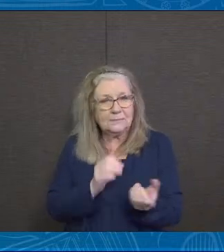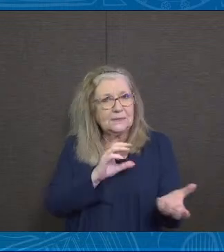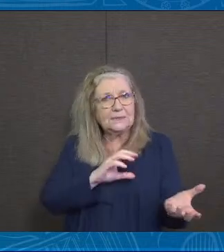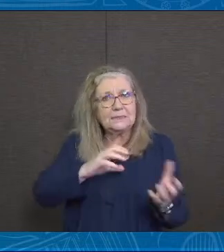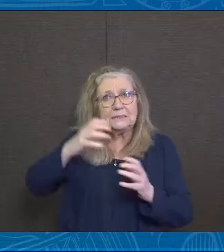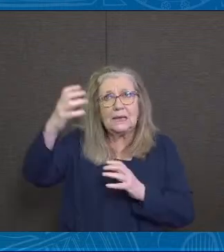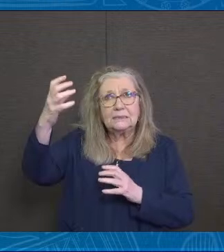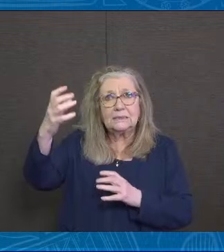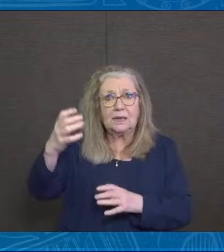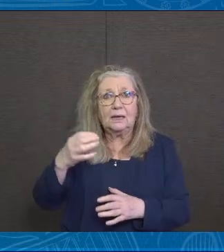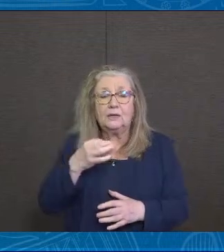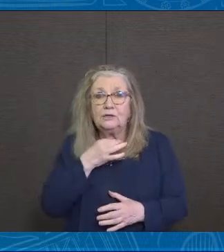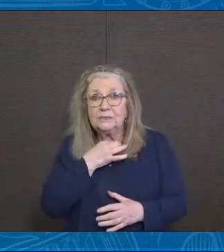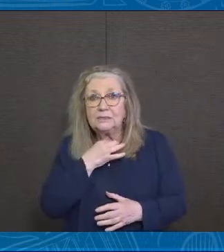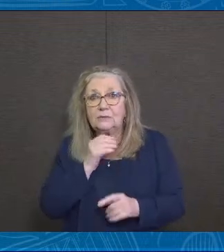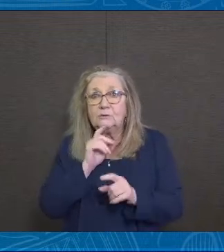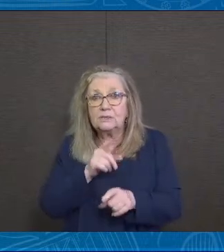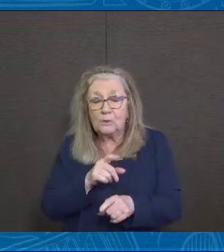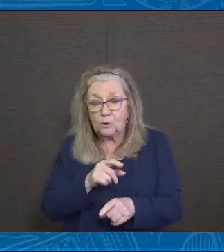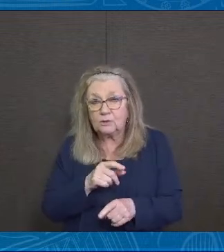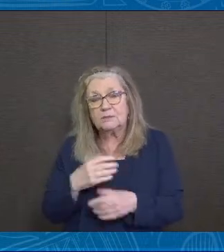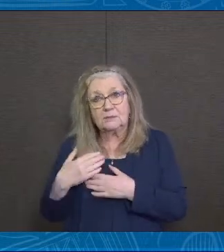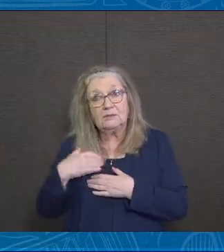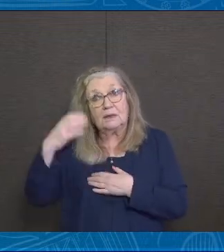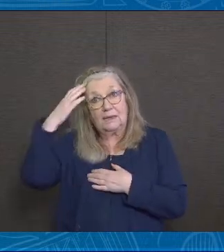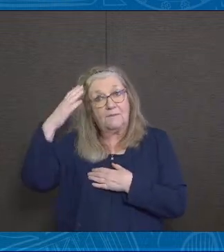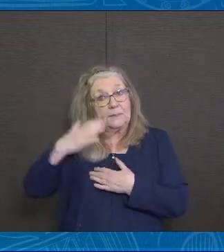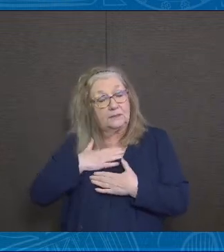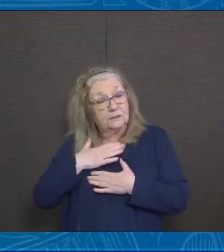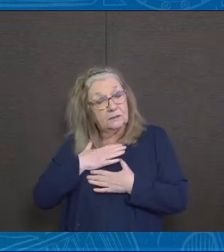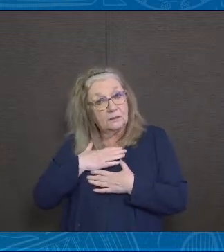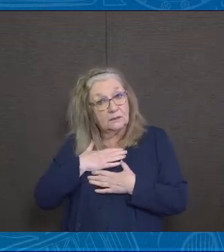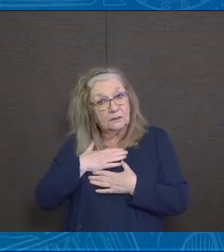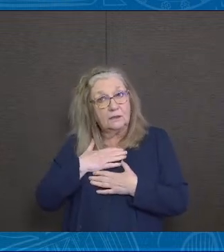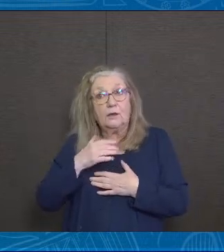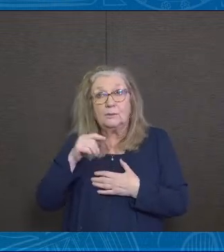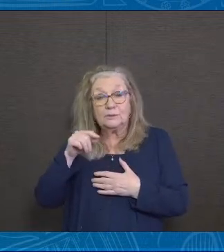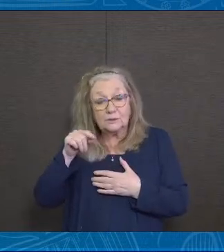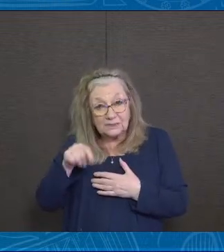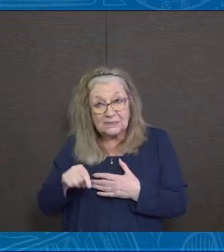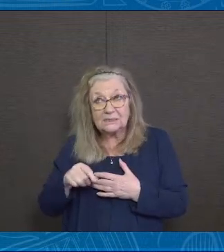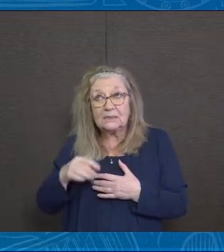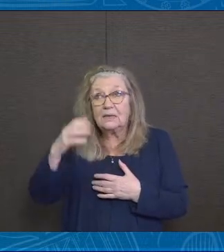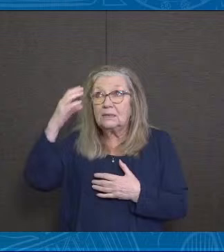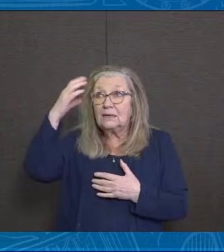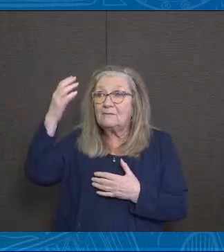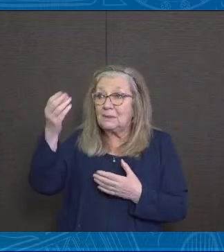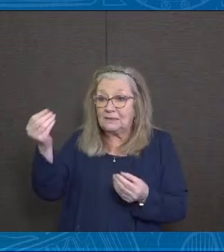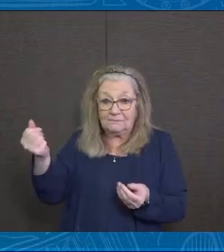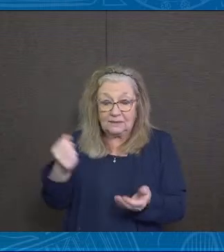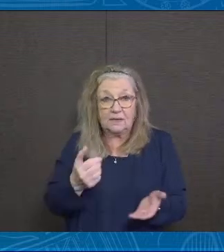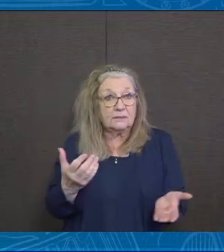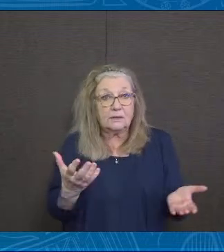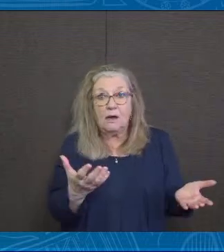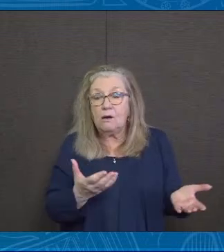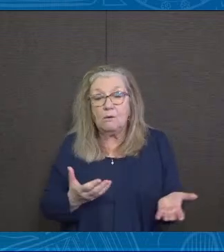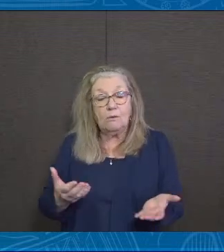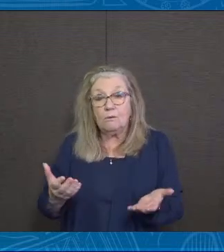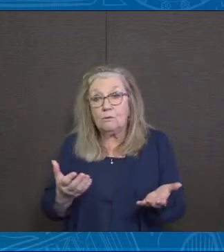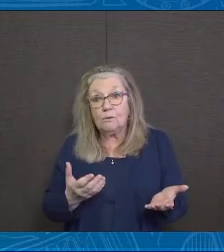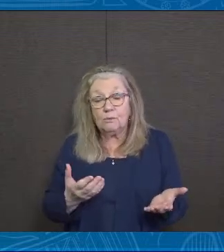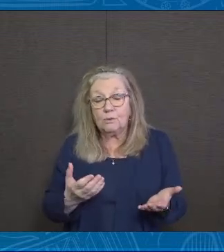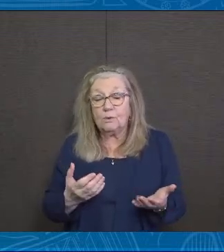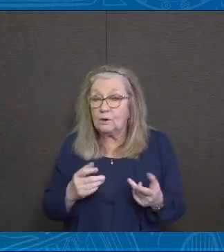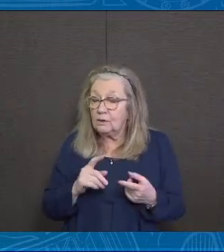government side. So this supplements government financing needs during disaster. Secondly,